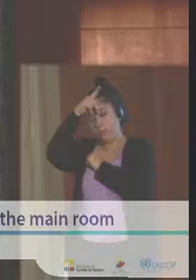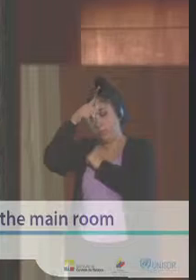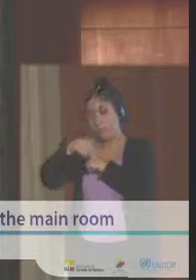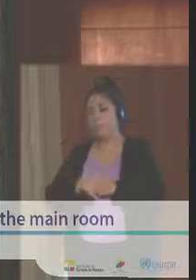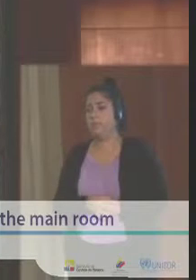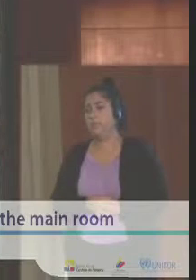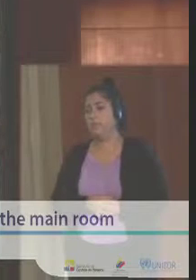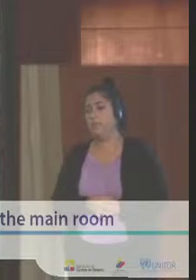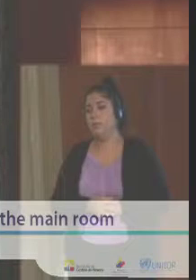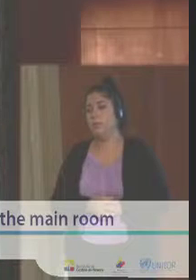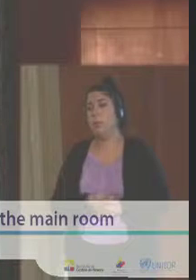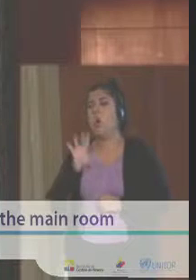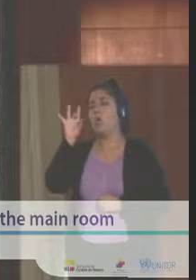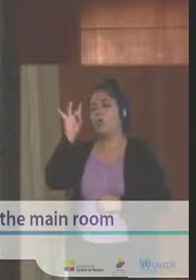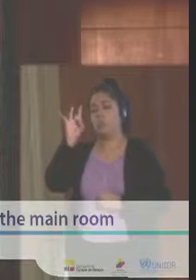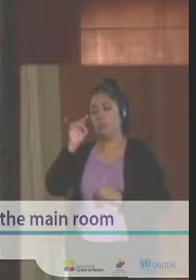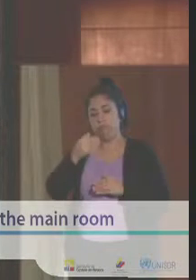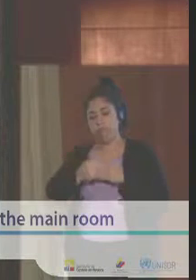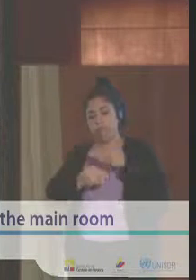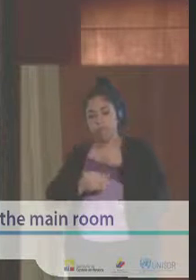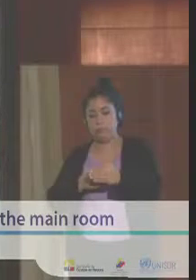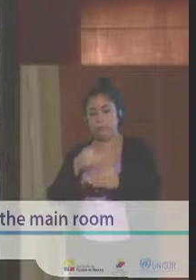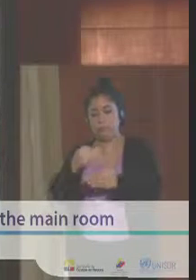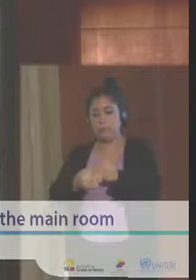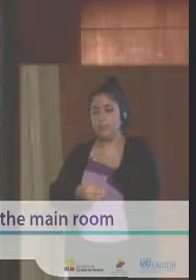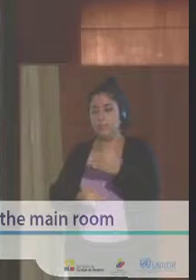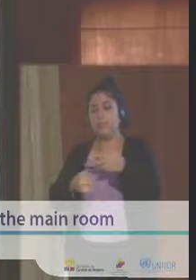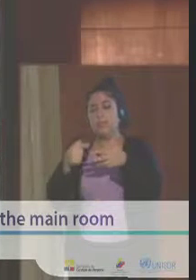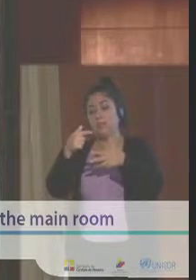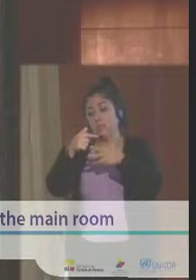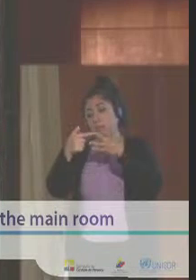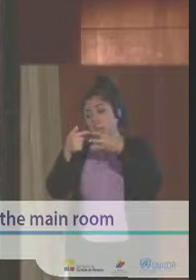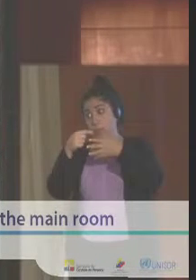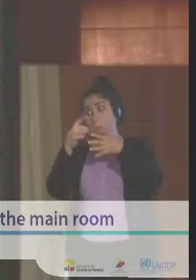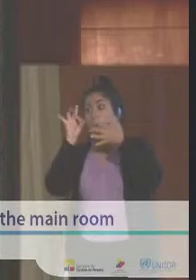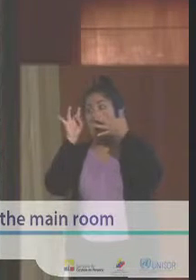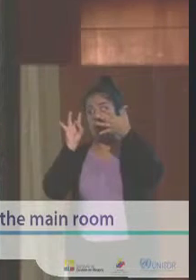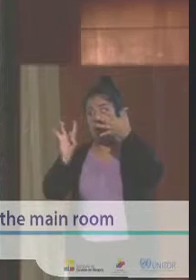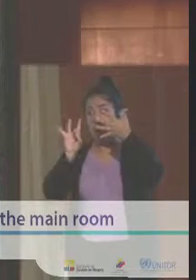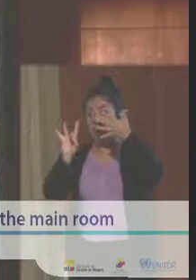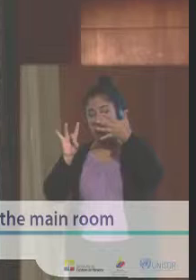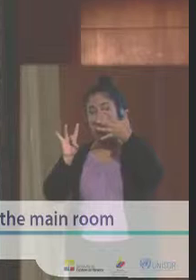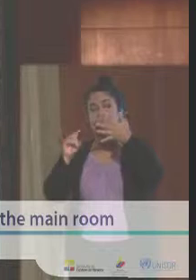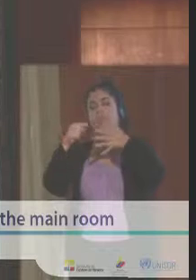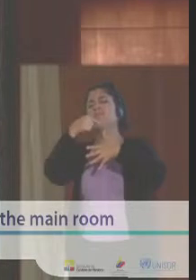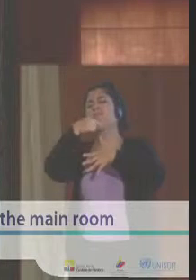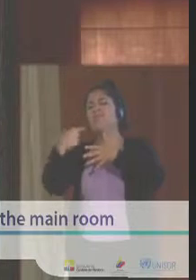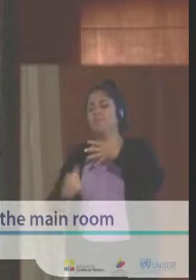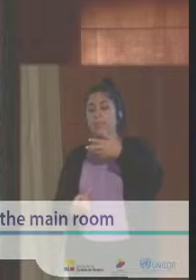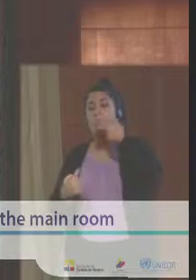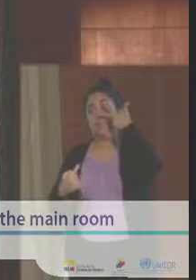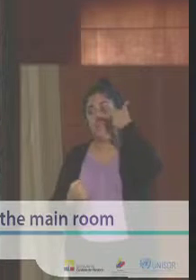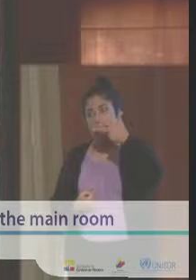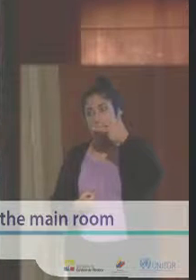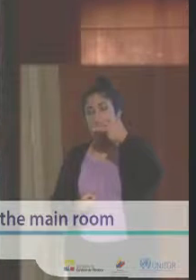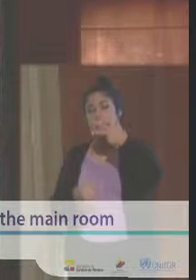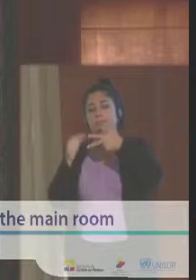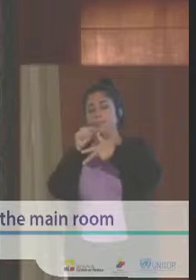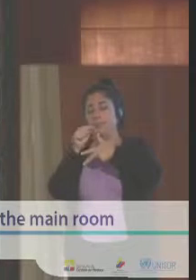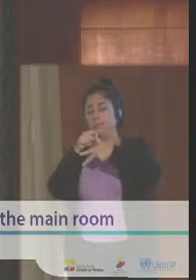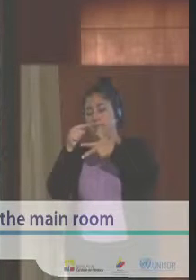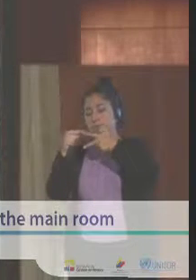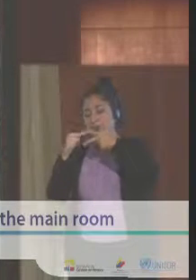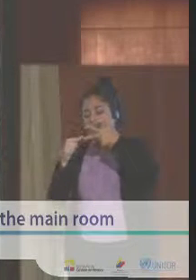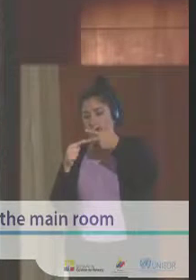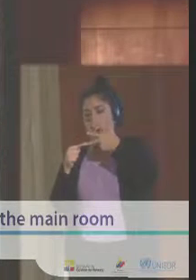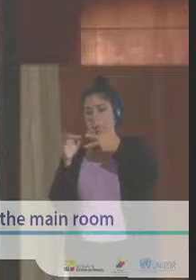has 8 processes. But these 8 processes have 3 processes that you can